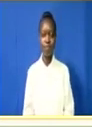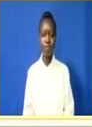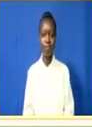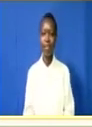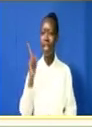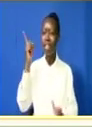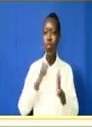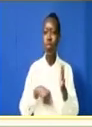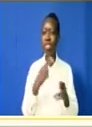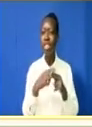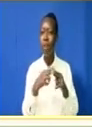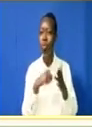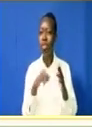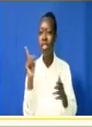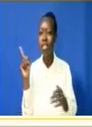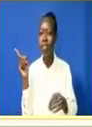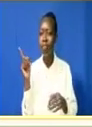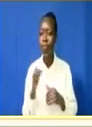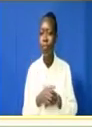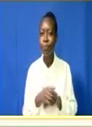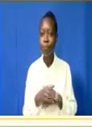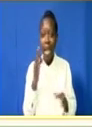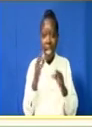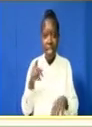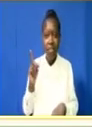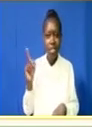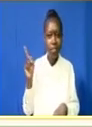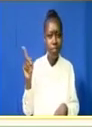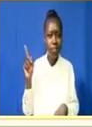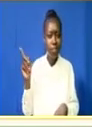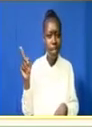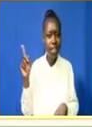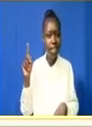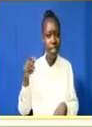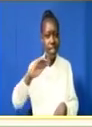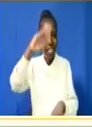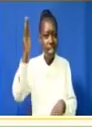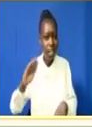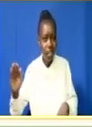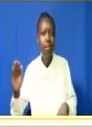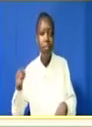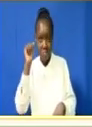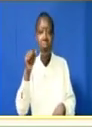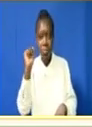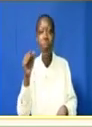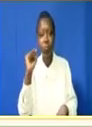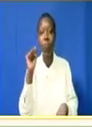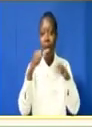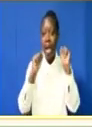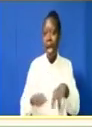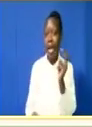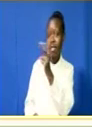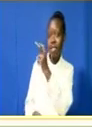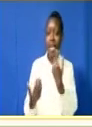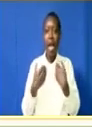What is this called? No, if you look at that, it looks like a hill. Yeah. Because, and you can see there are